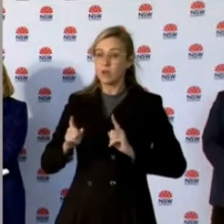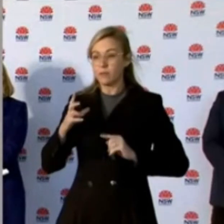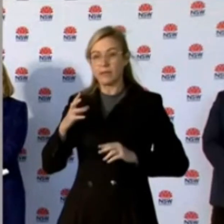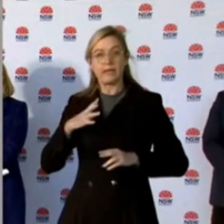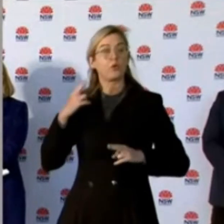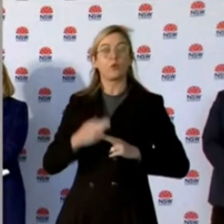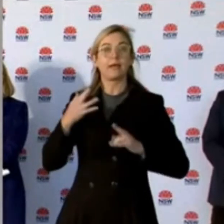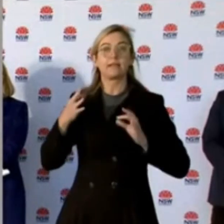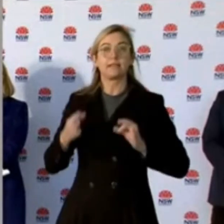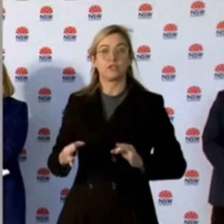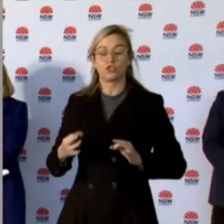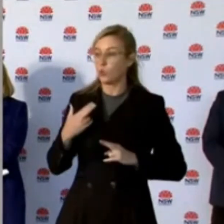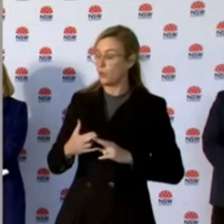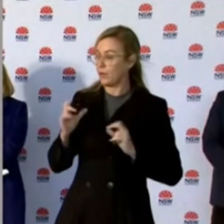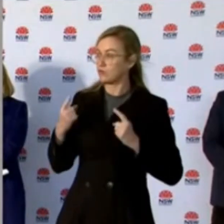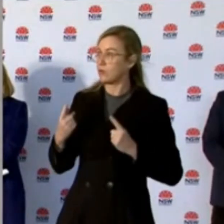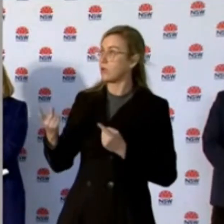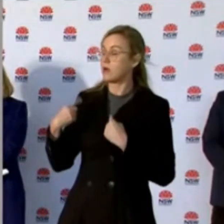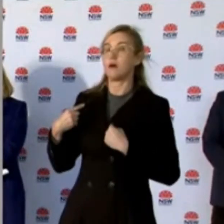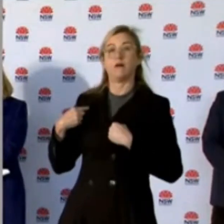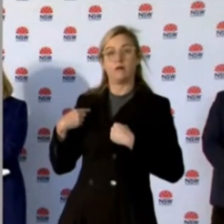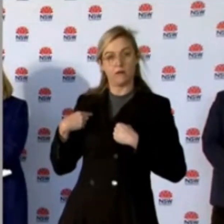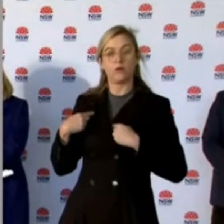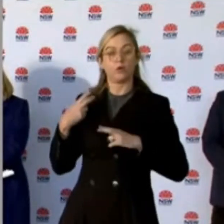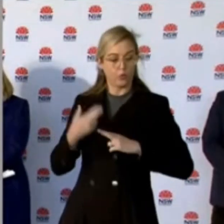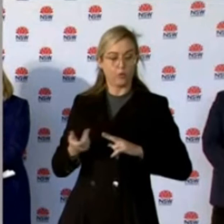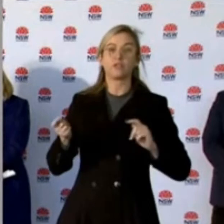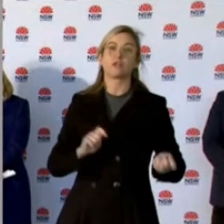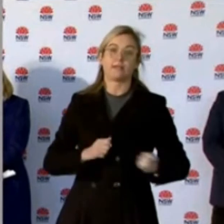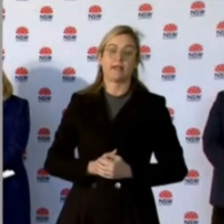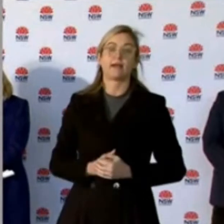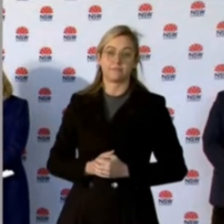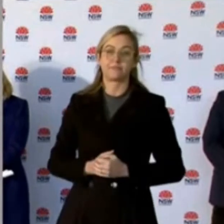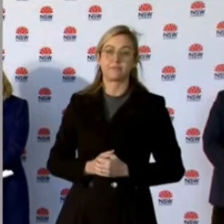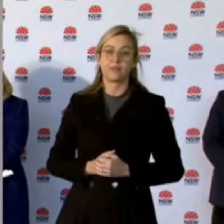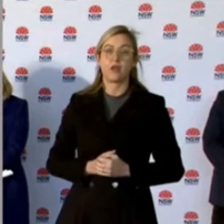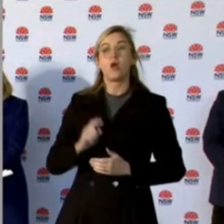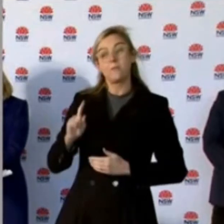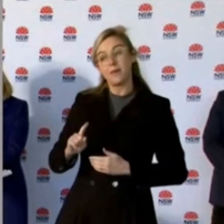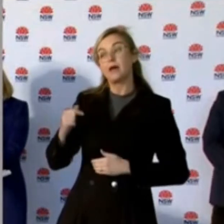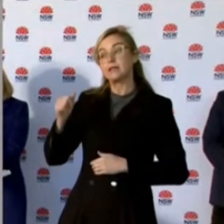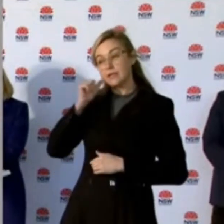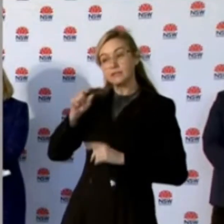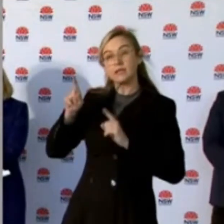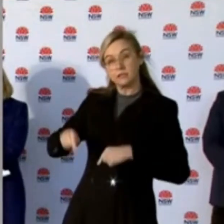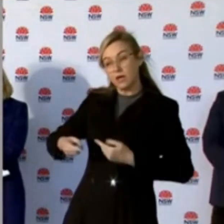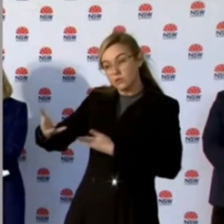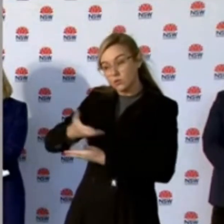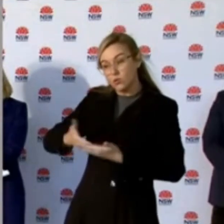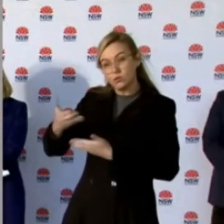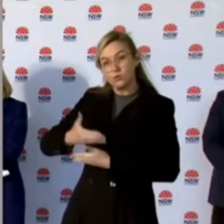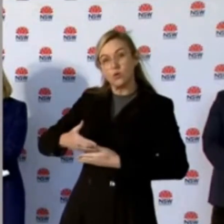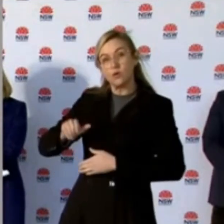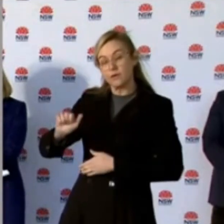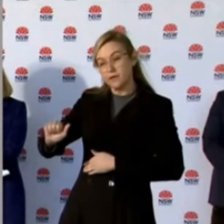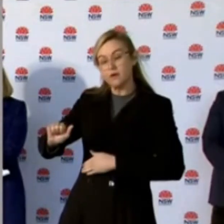we've conducted over the last 24 hours with industry, I believe will ensure that we get through this period of time as seamlessly